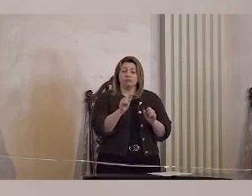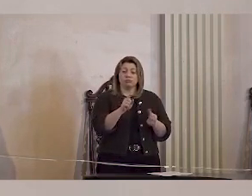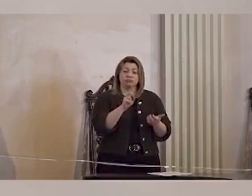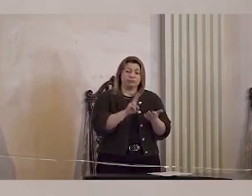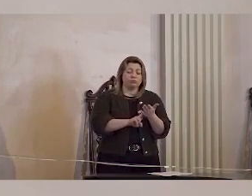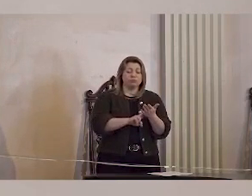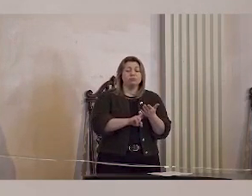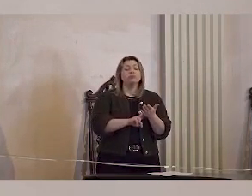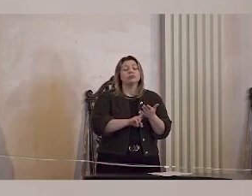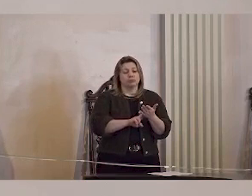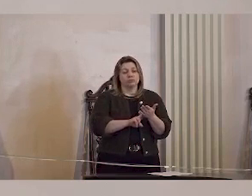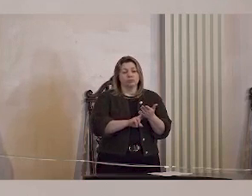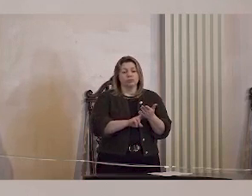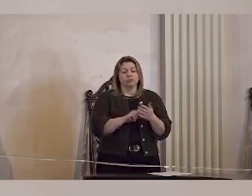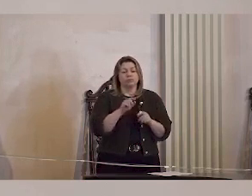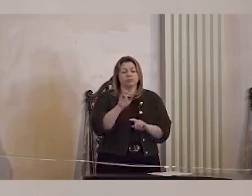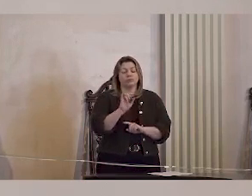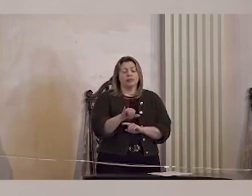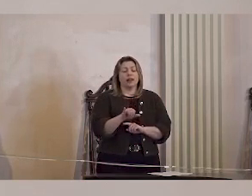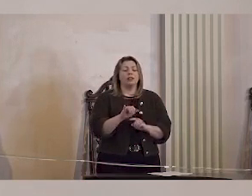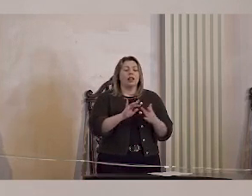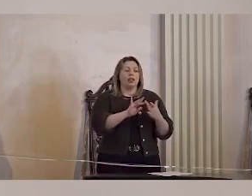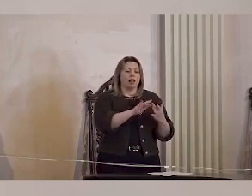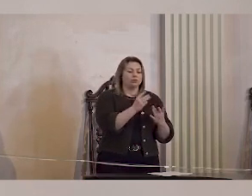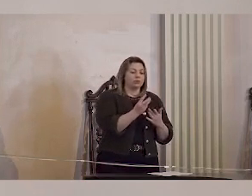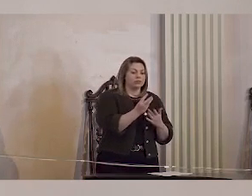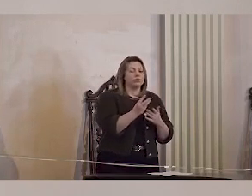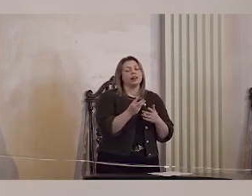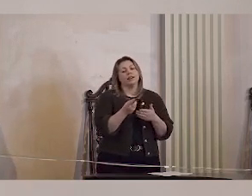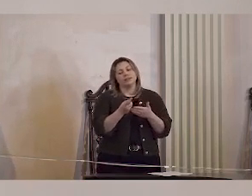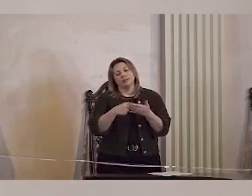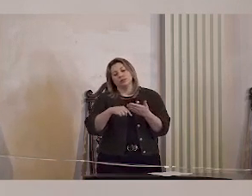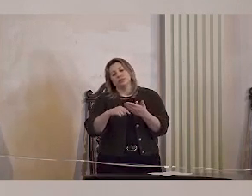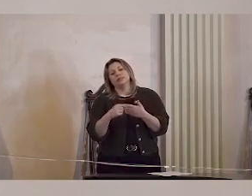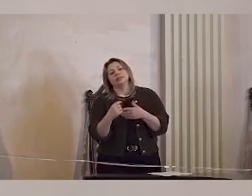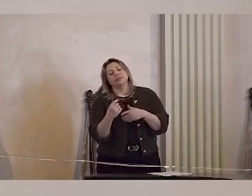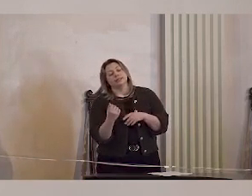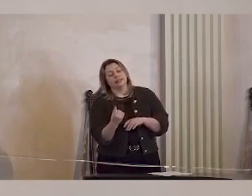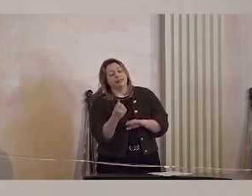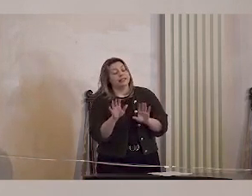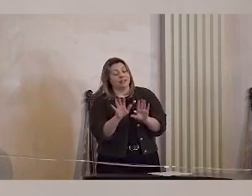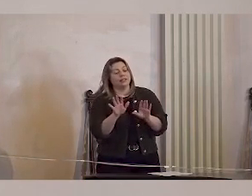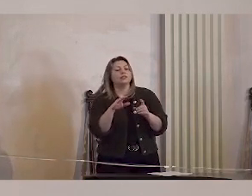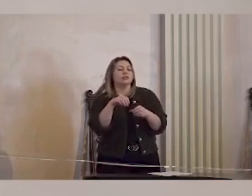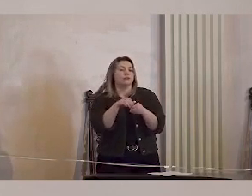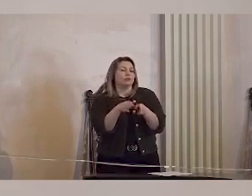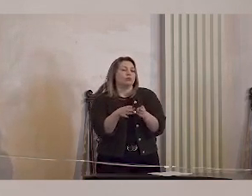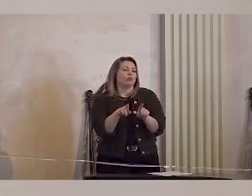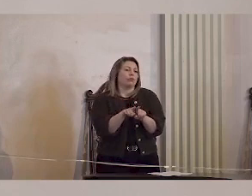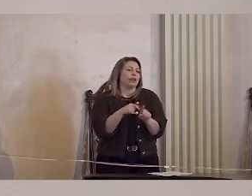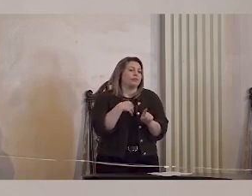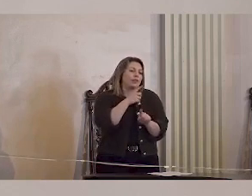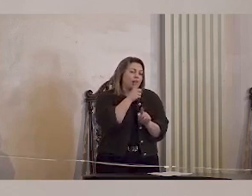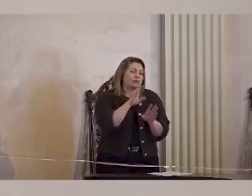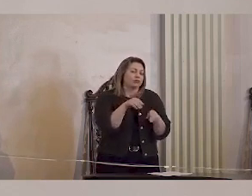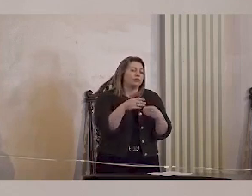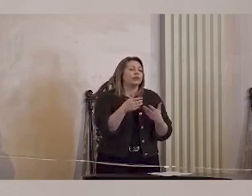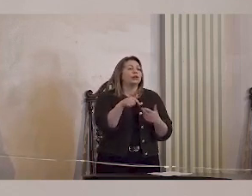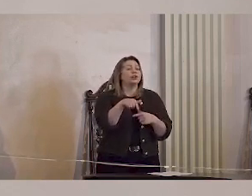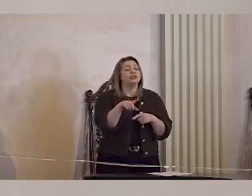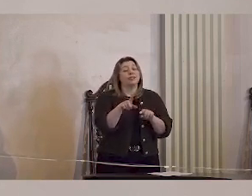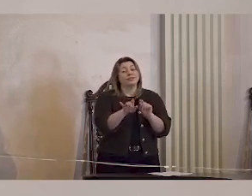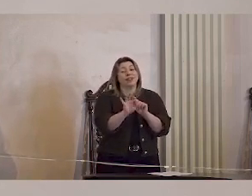It's online for Wednesday and the following Sunday in person with lunch. You can find